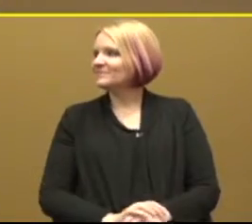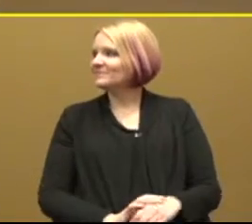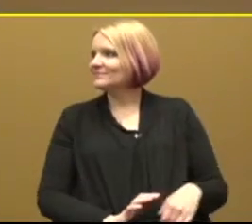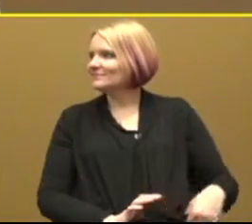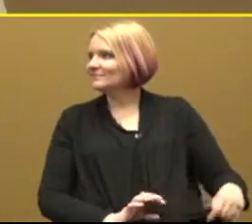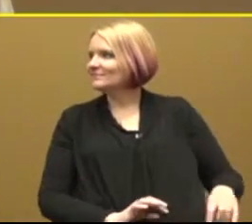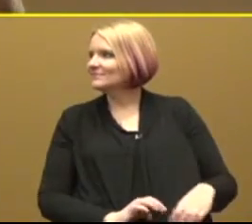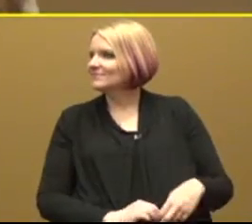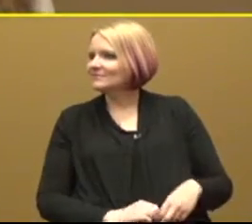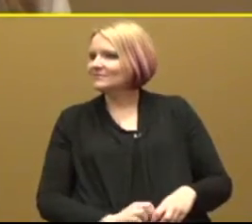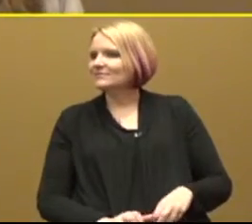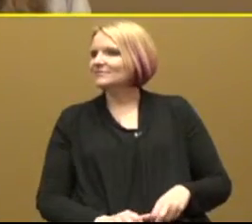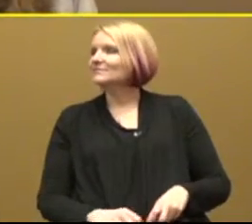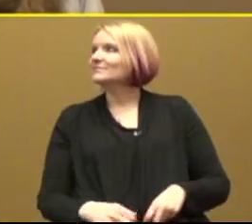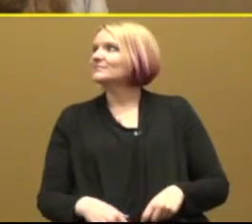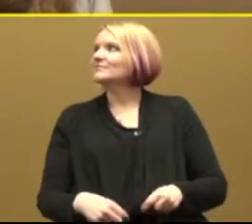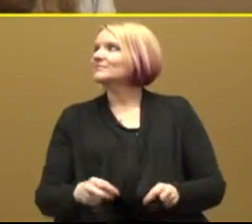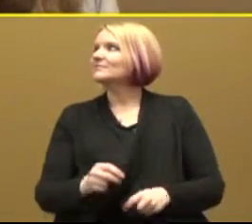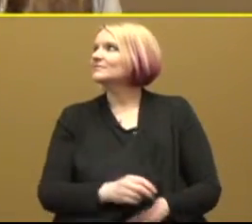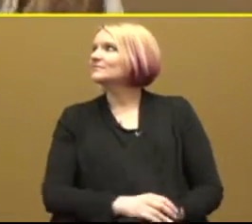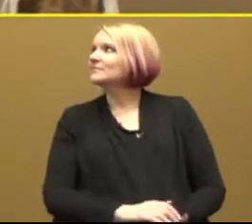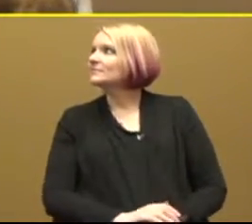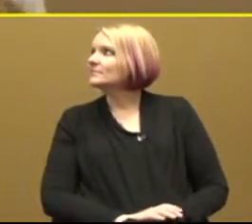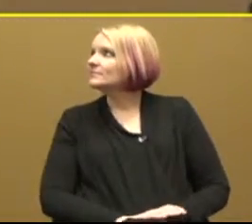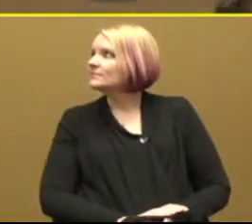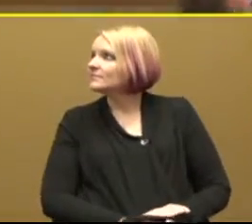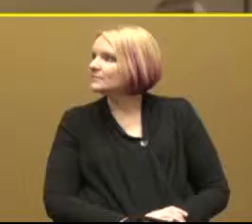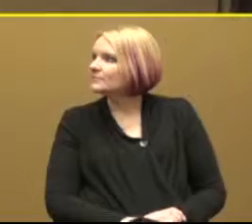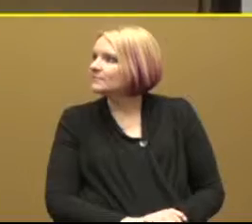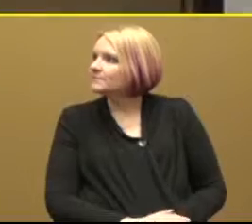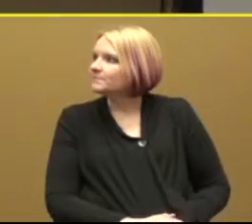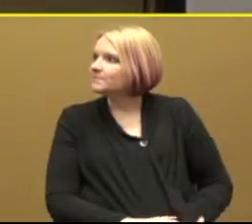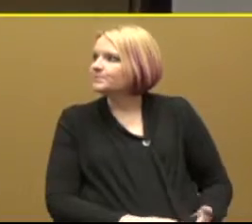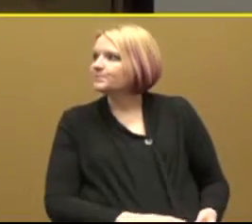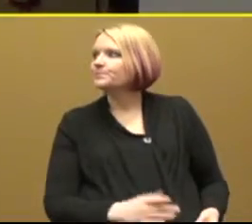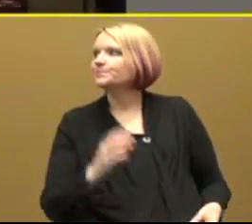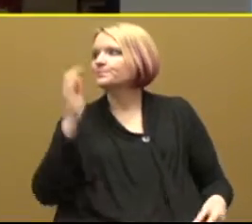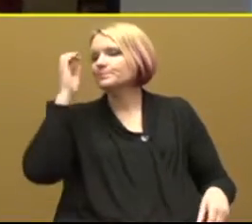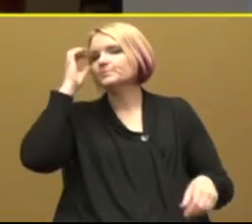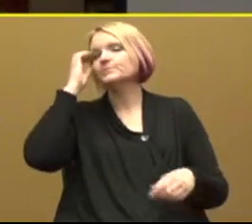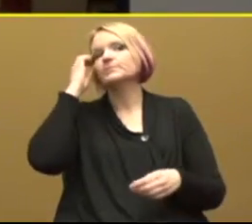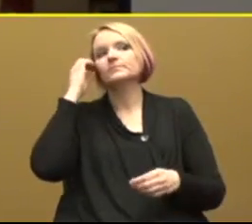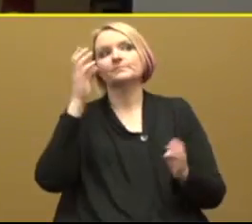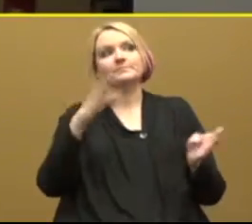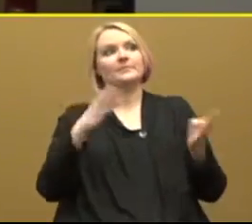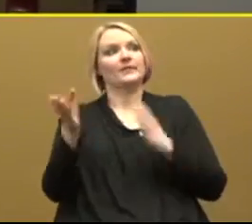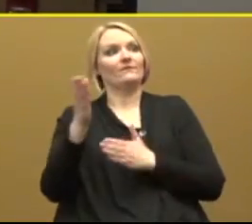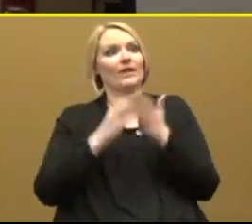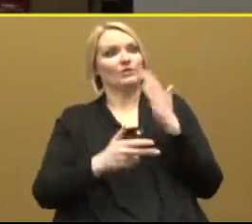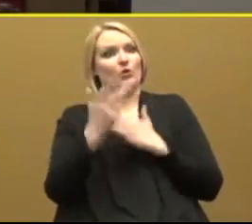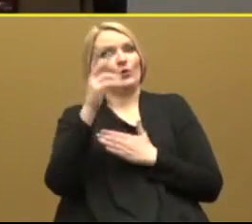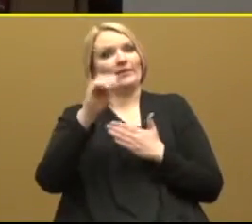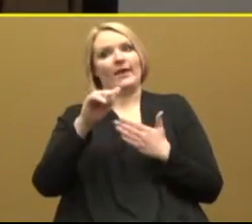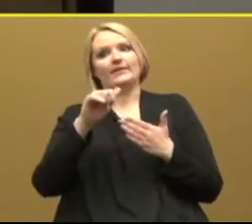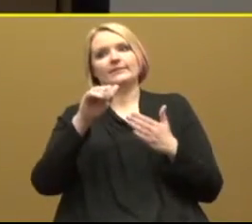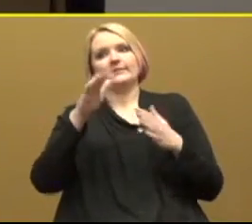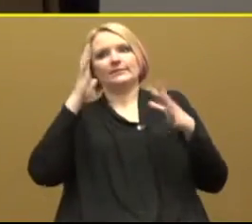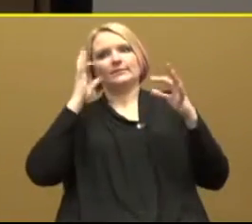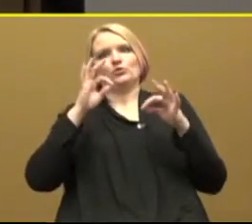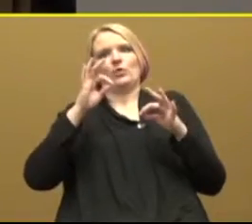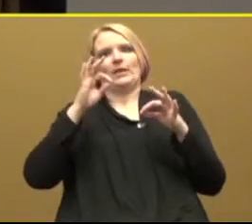Okay. Okay. Okay. We are going to move to phase 3, which is